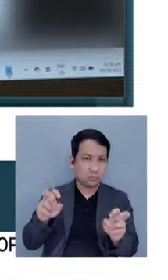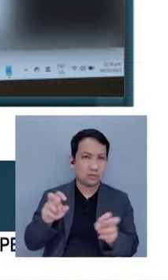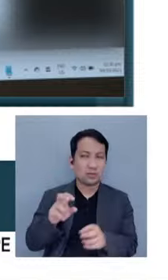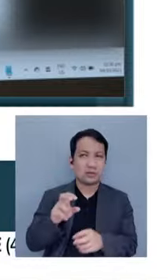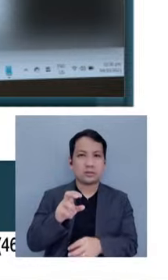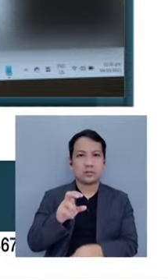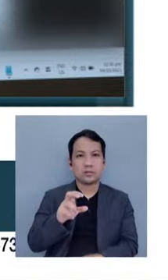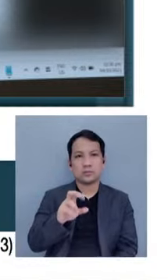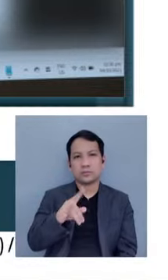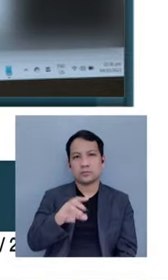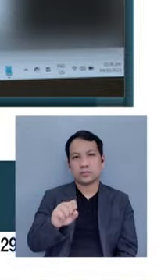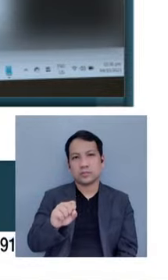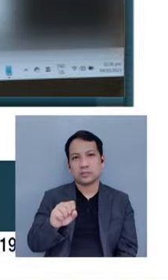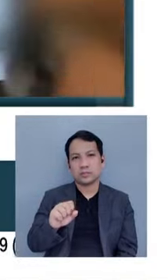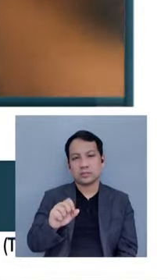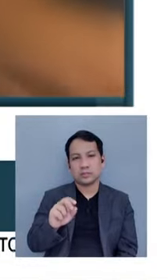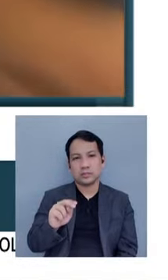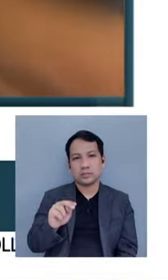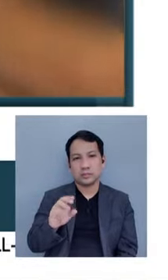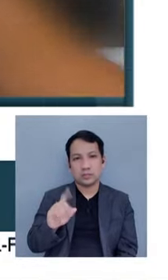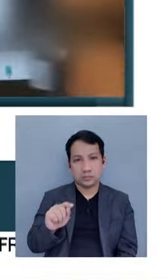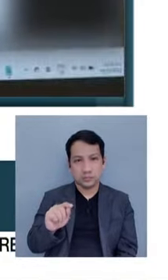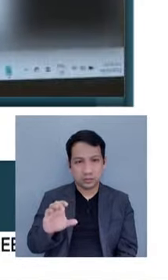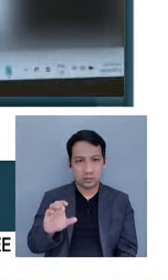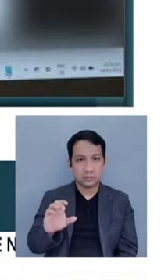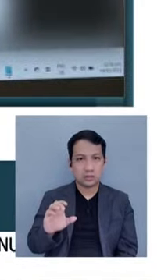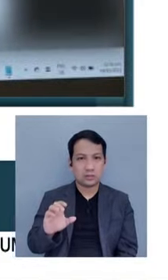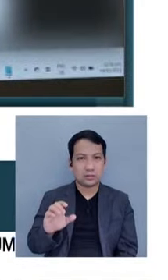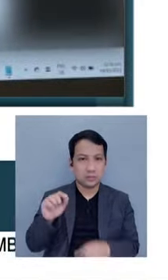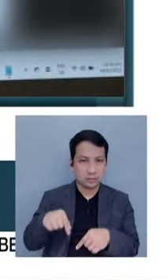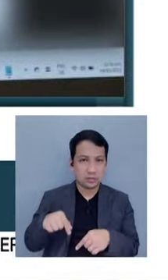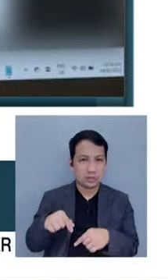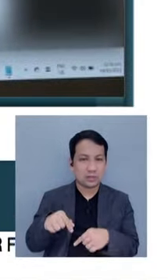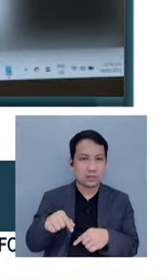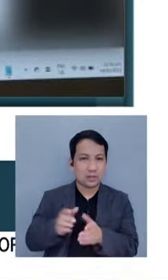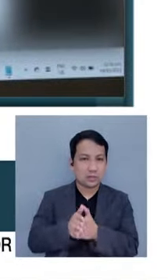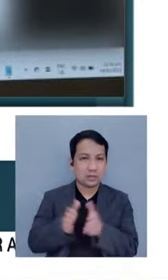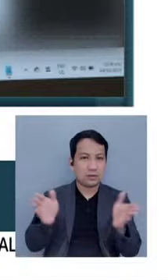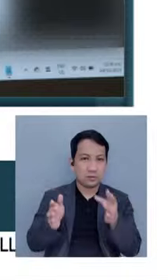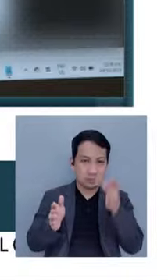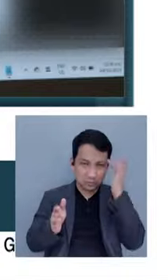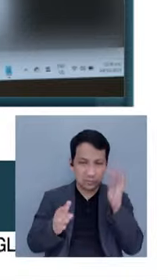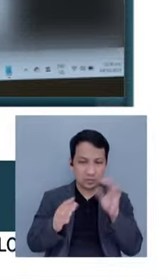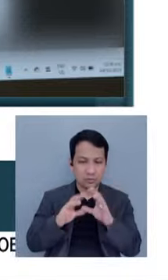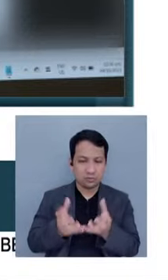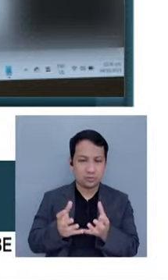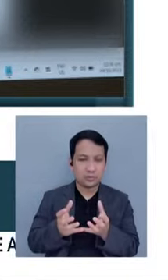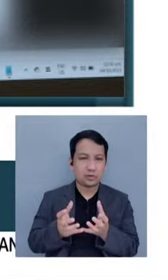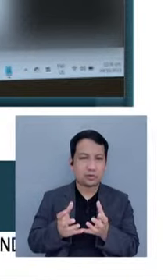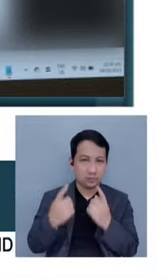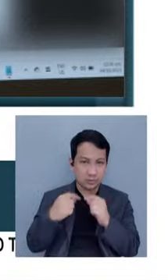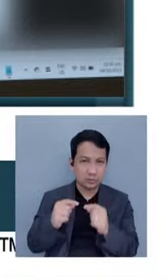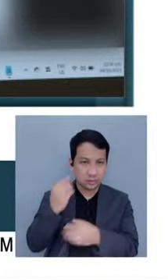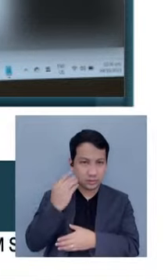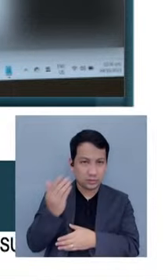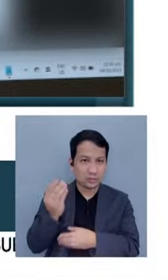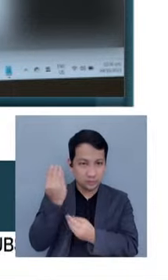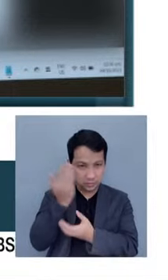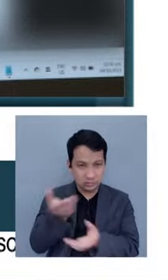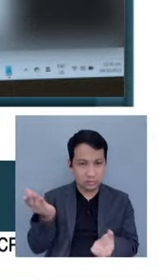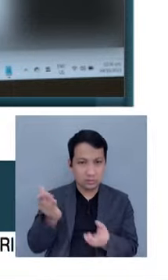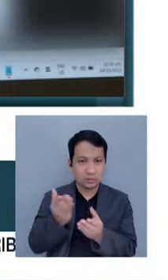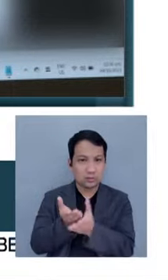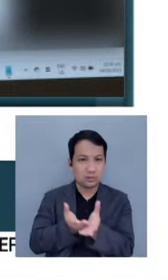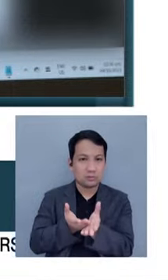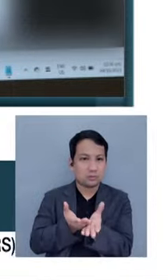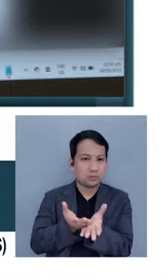espionage, not really espionage in the sense of the word, but trying to get information about certain